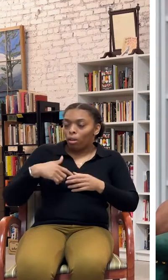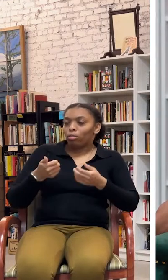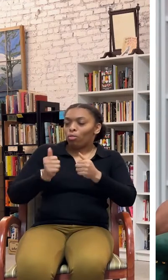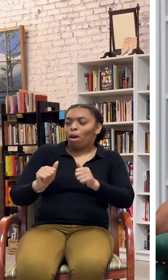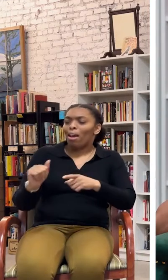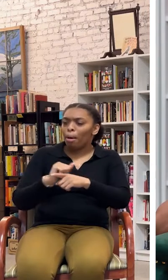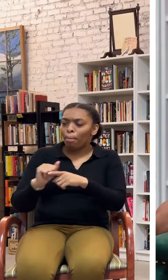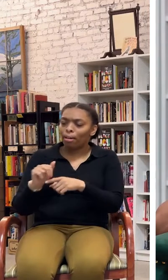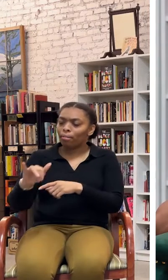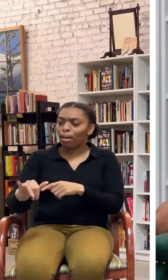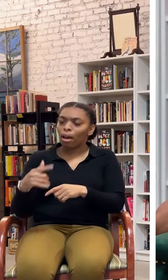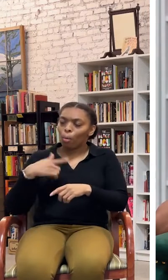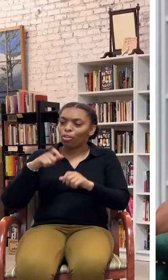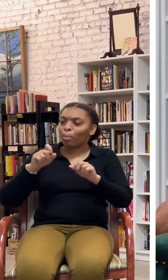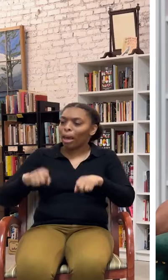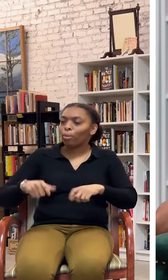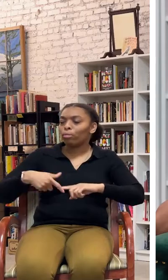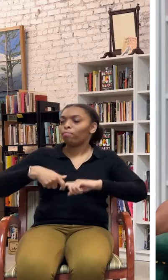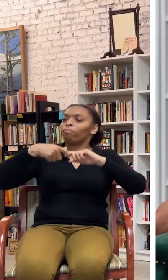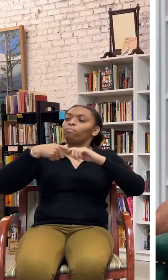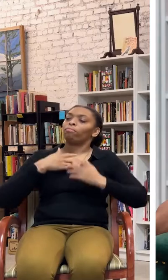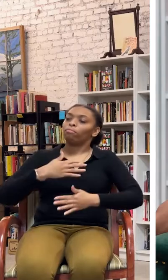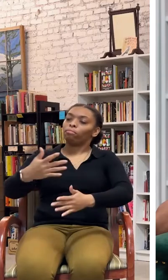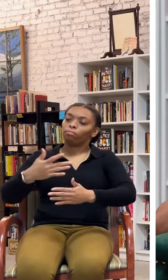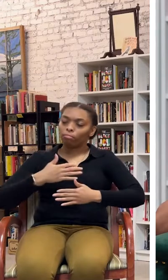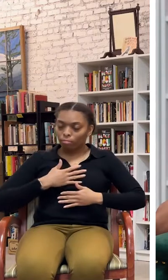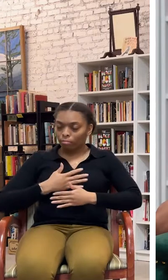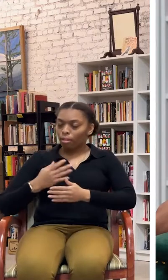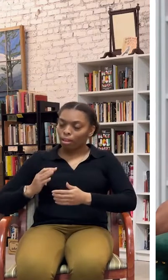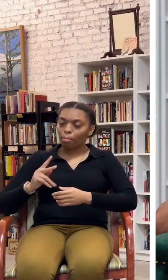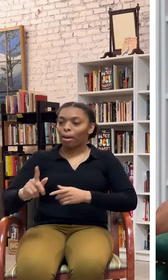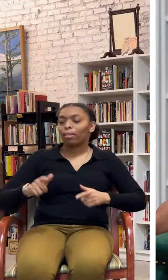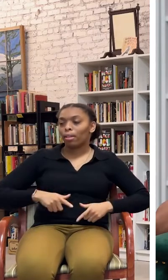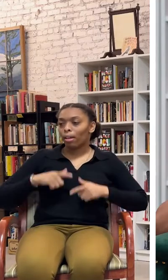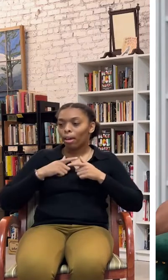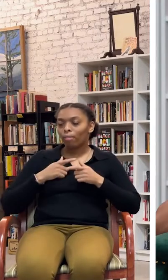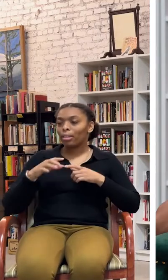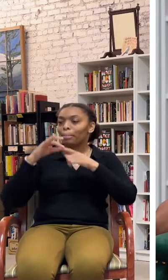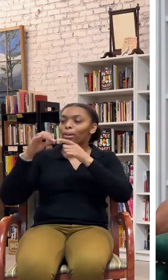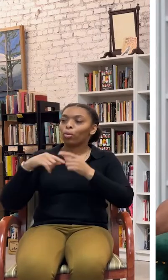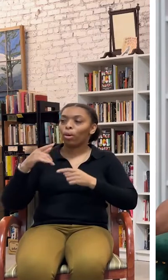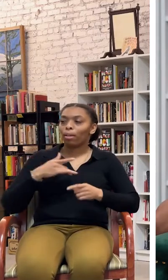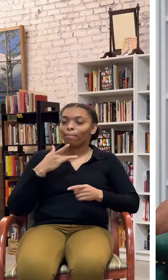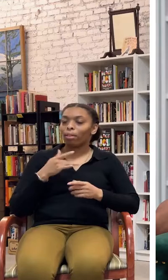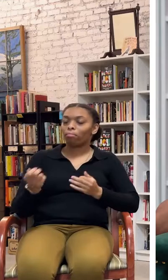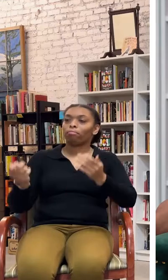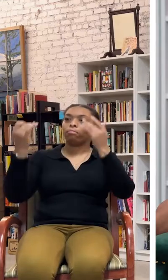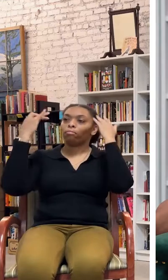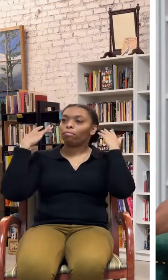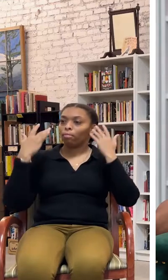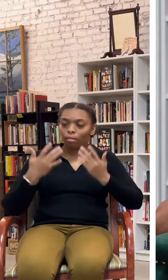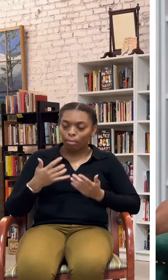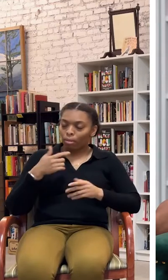that we should be able to take the breath and come back to the song. Um, Especially when it feels like we can't sing at all. We're just forcing